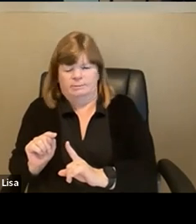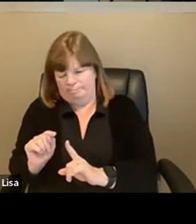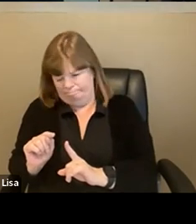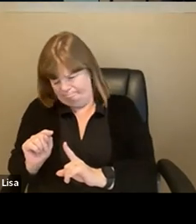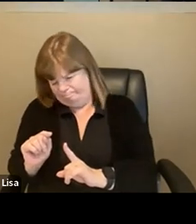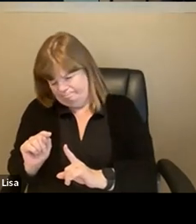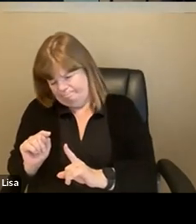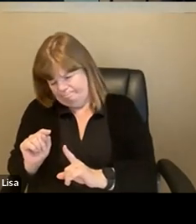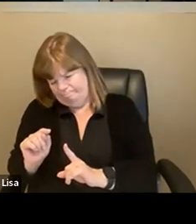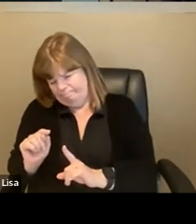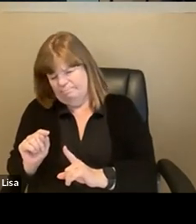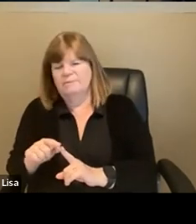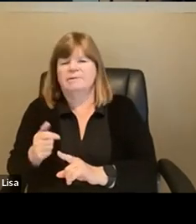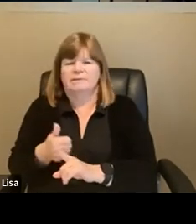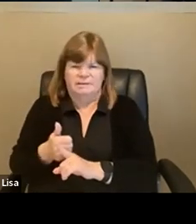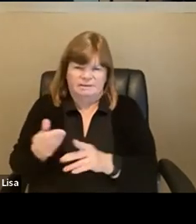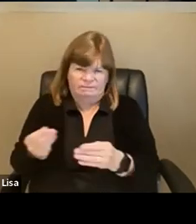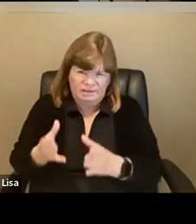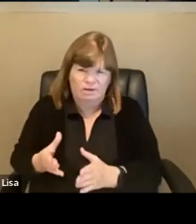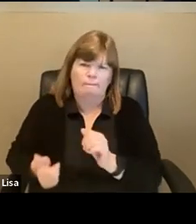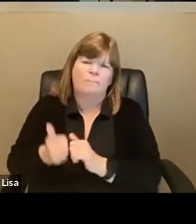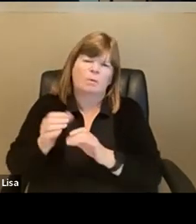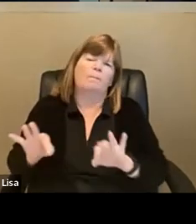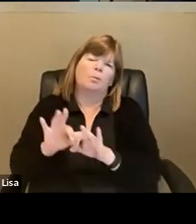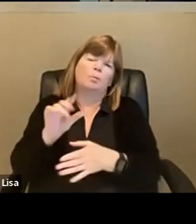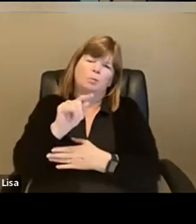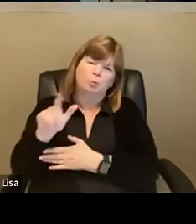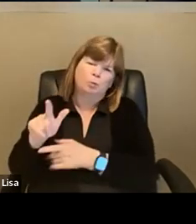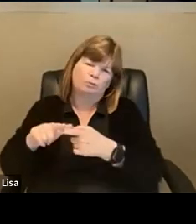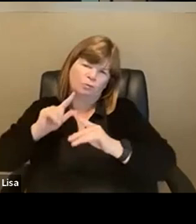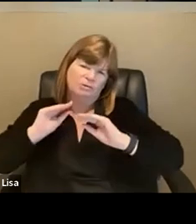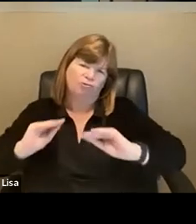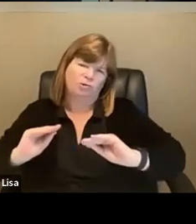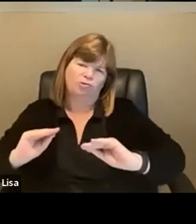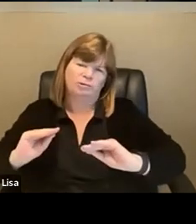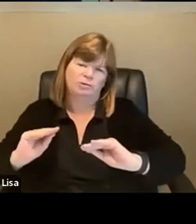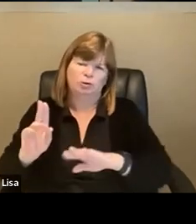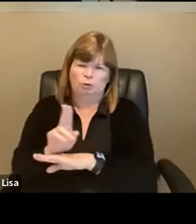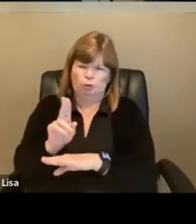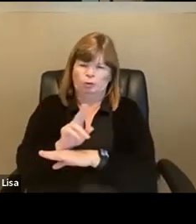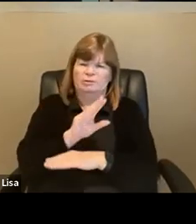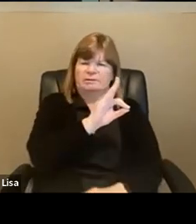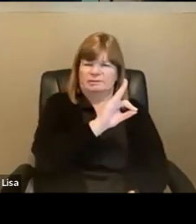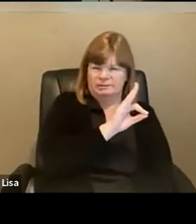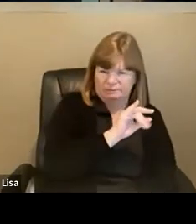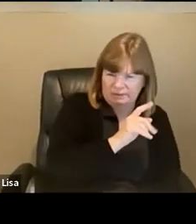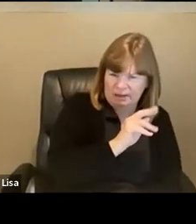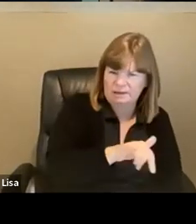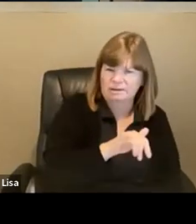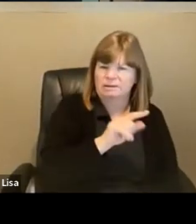the facilitator and the vehicle of instruction, and using the tools to fidelity